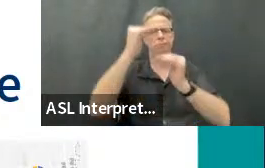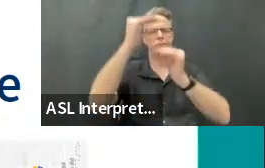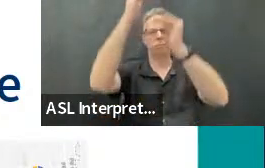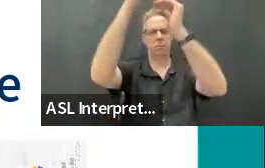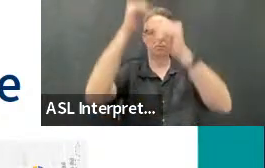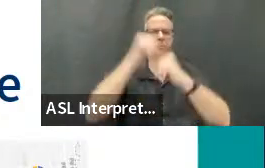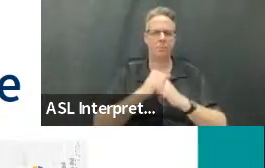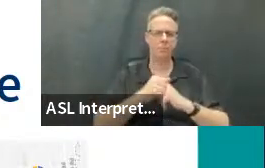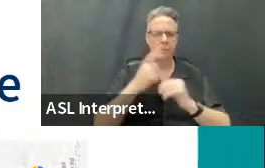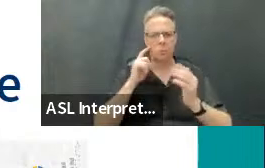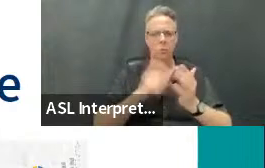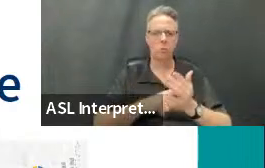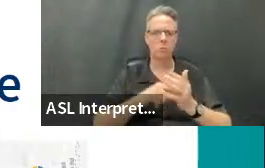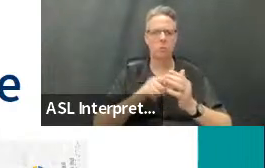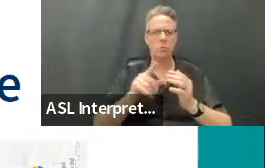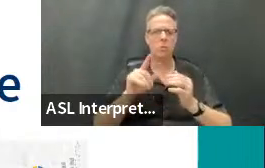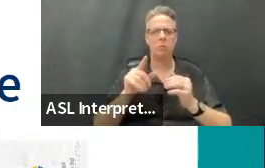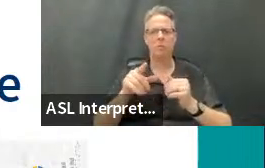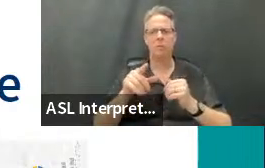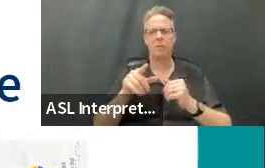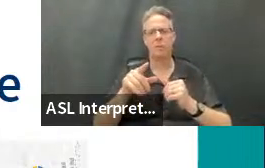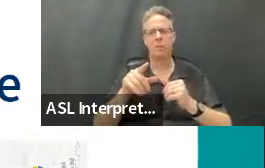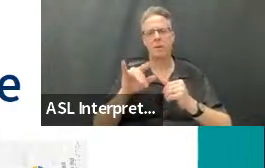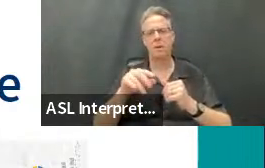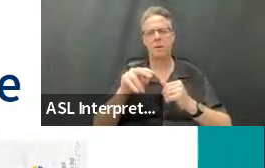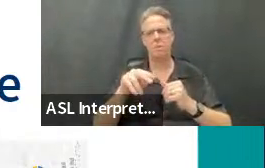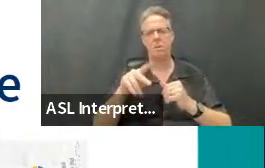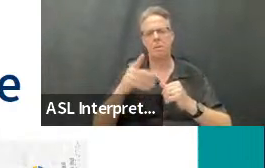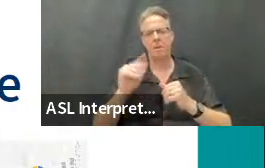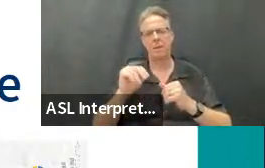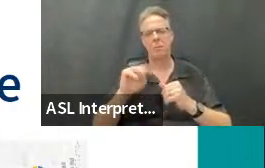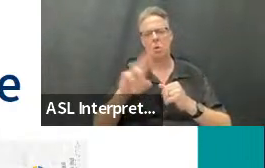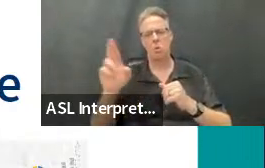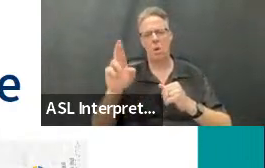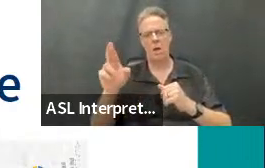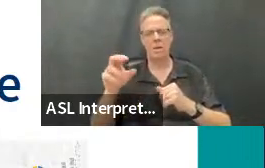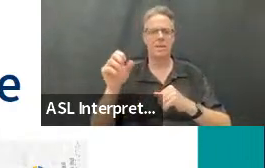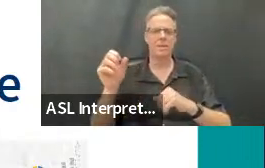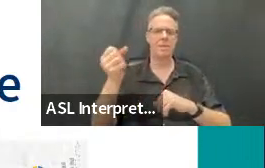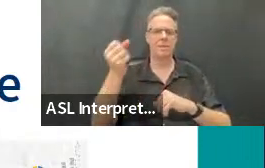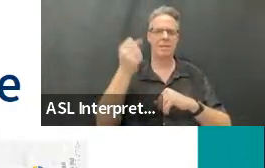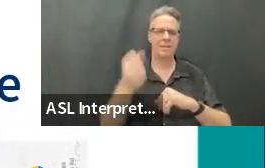them. Northbound PM is on the right-hand side, southbound